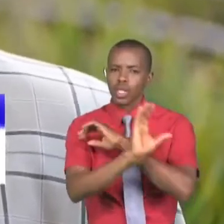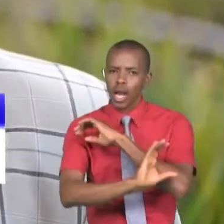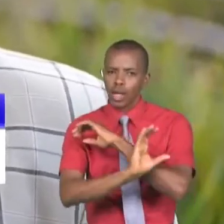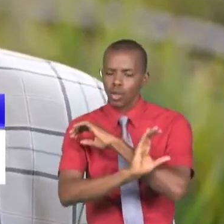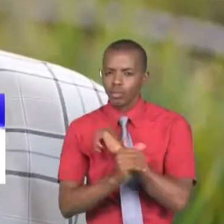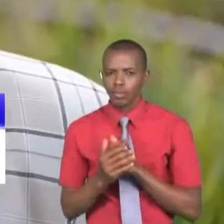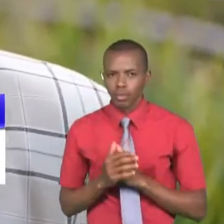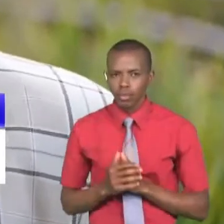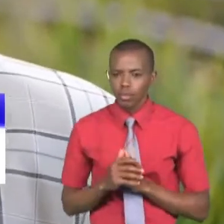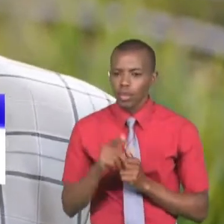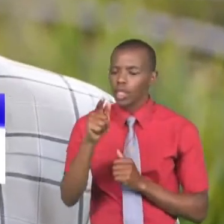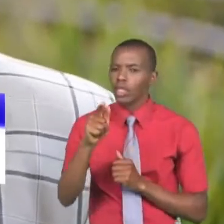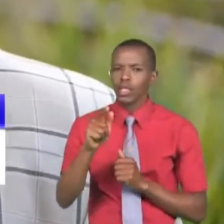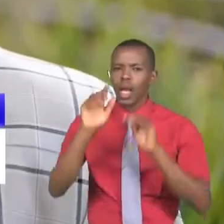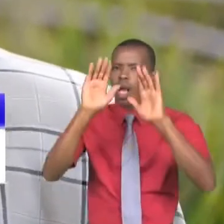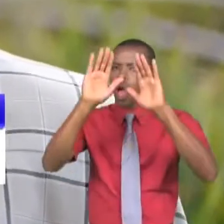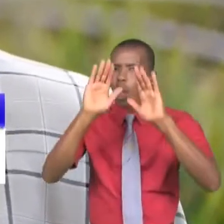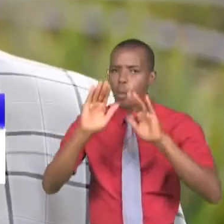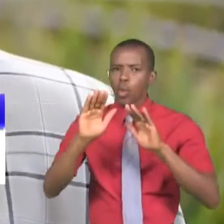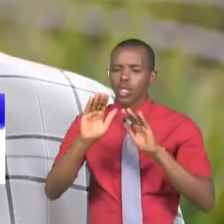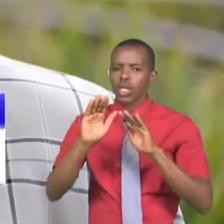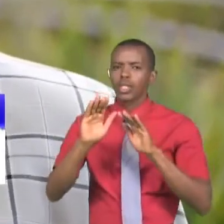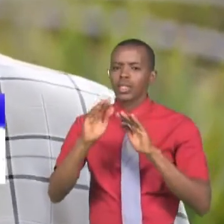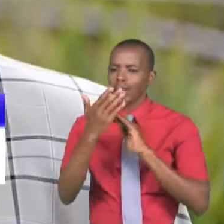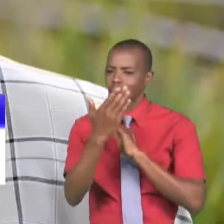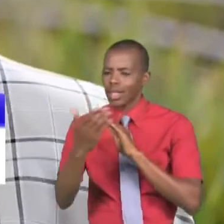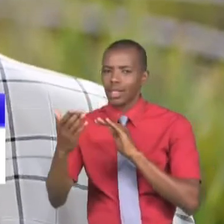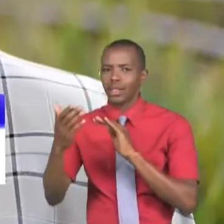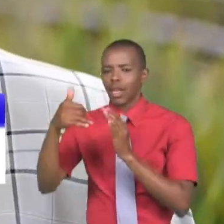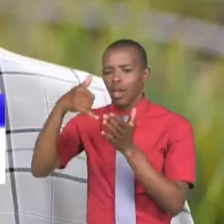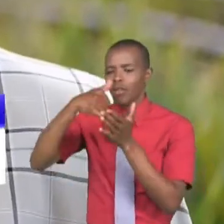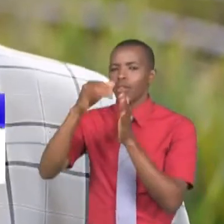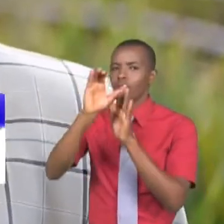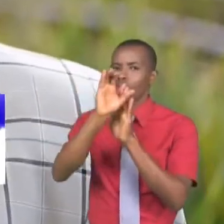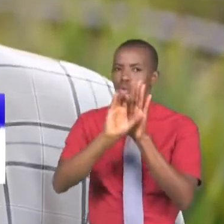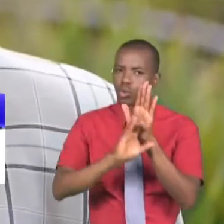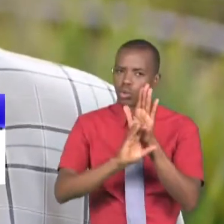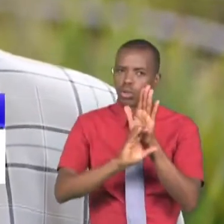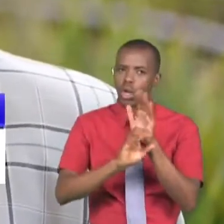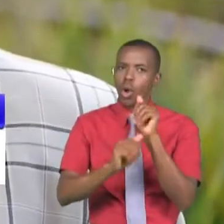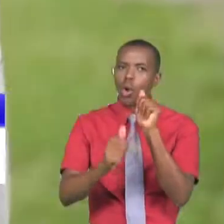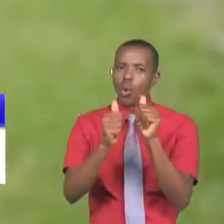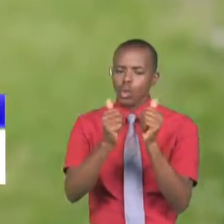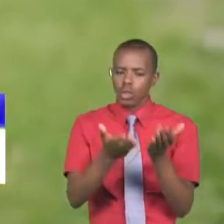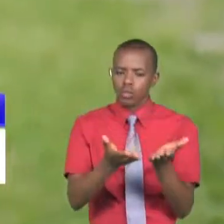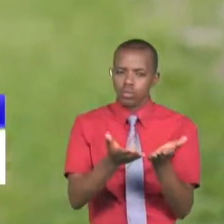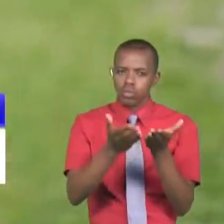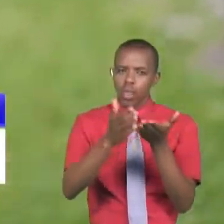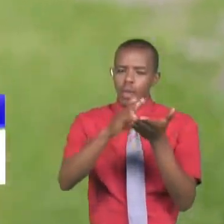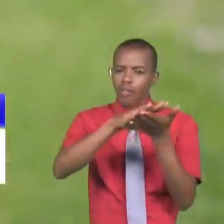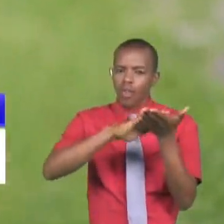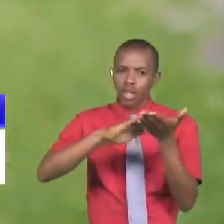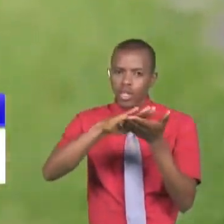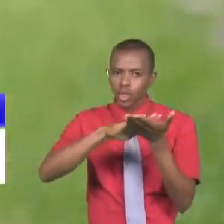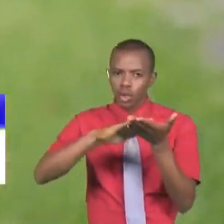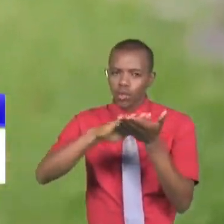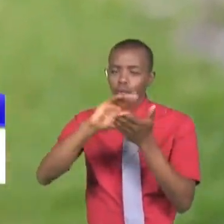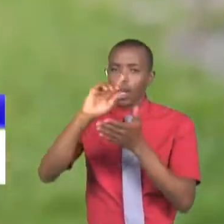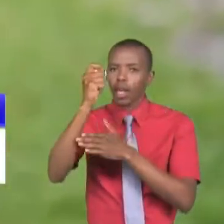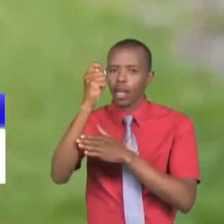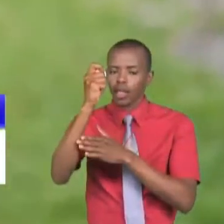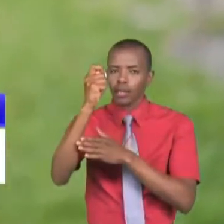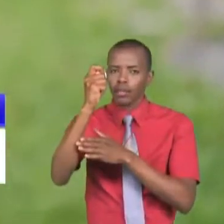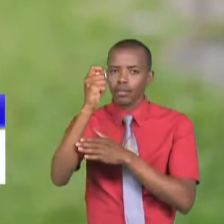are vital elements of our constitution that build upon the foundation of Kenya as a